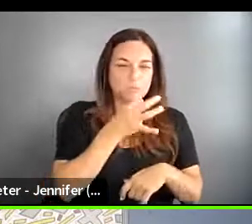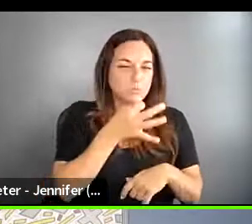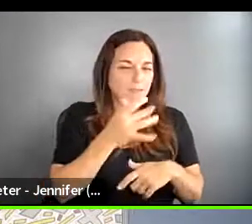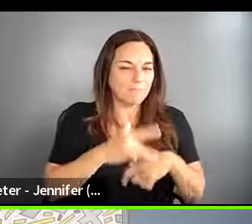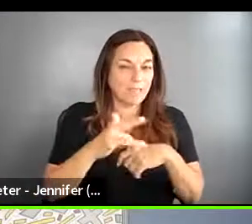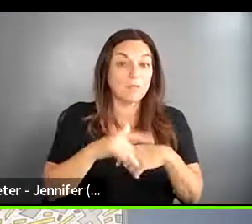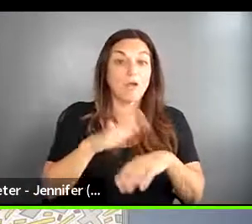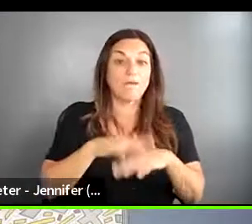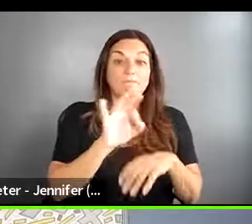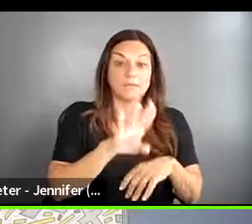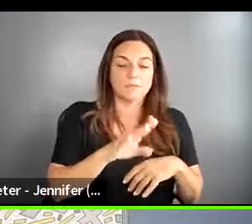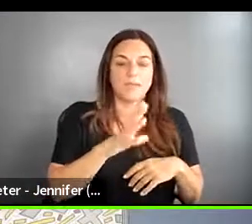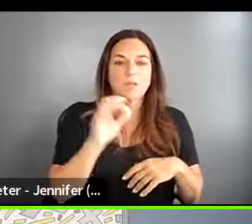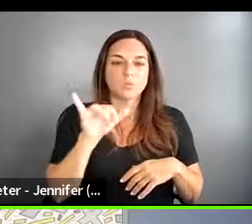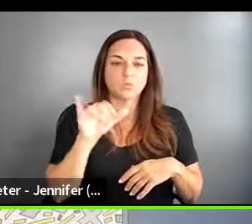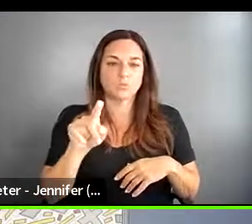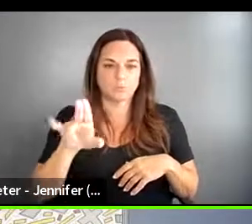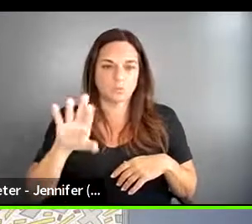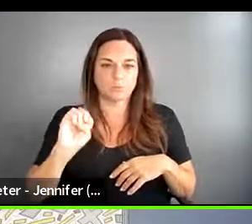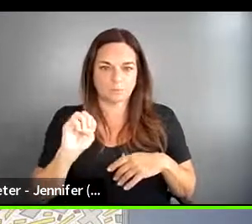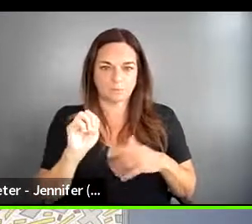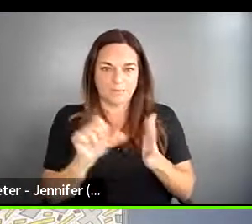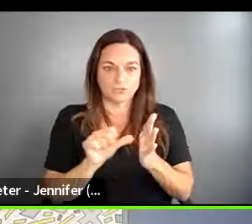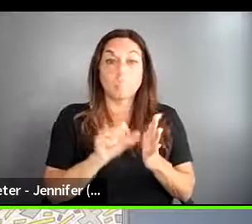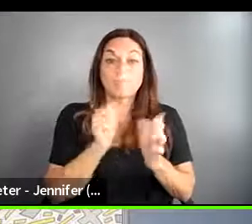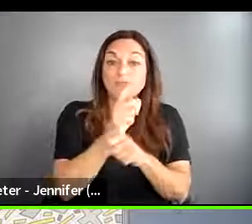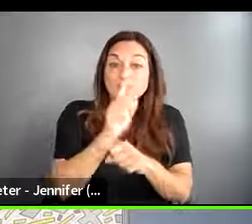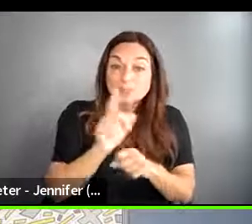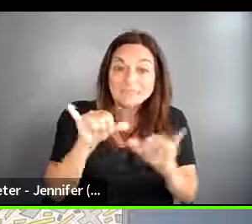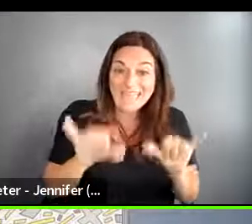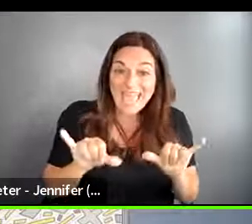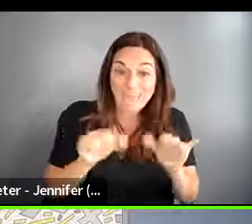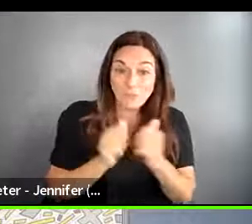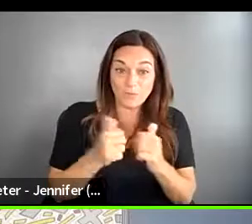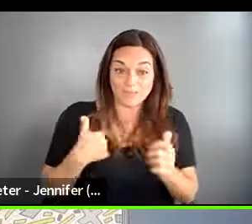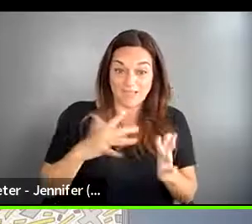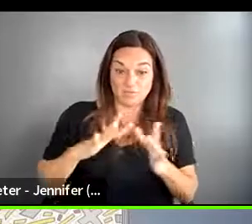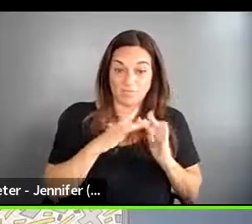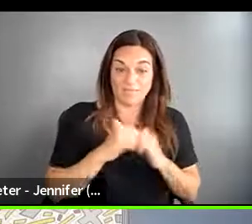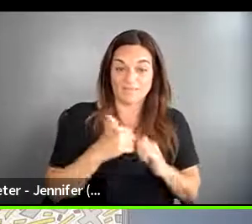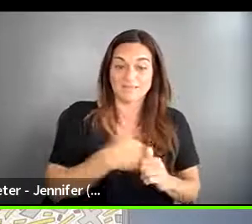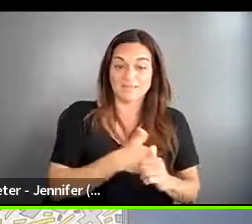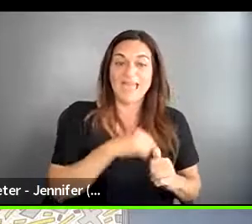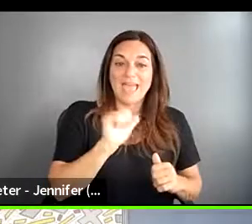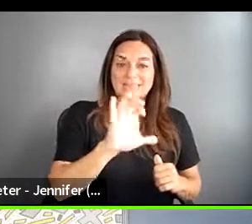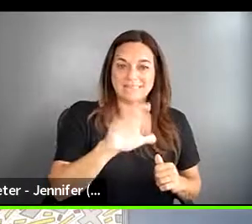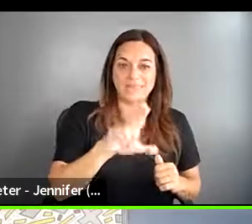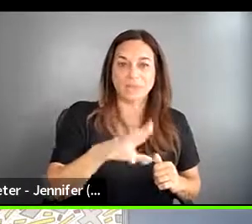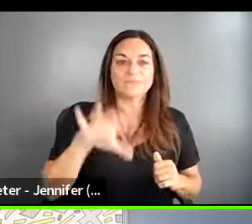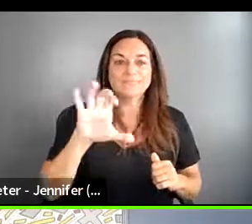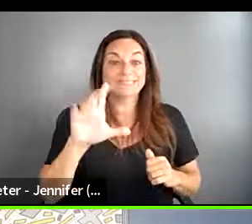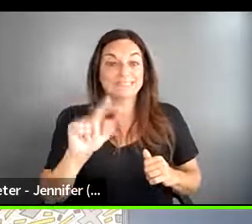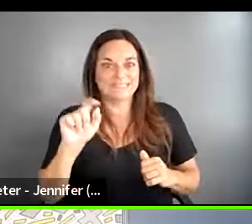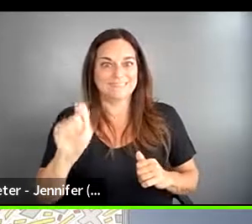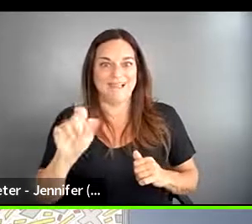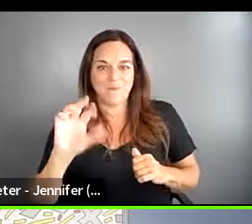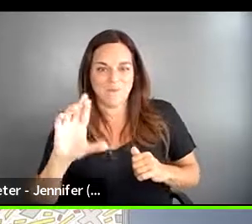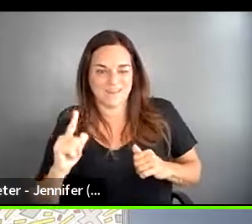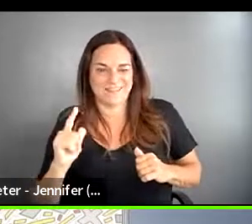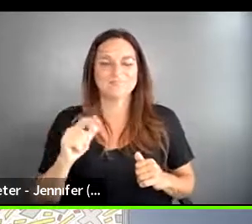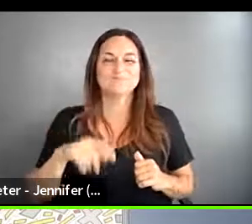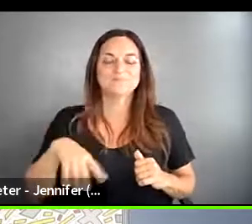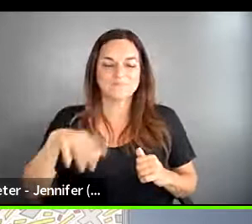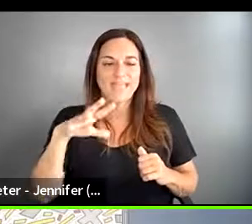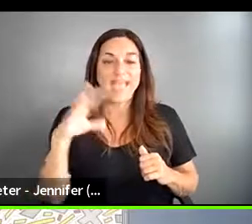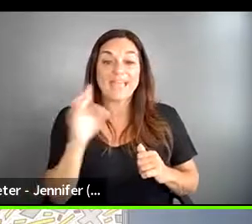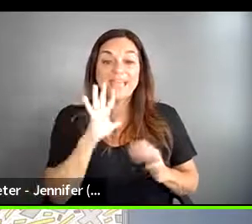our Facebook and YouTube pages. And make sure you stay in touch with us at ACLU.org, ACLU-CT.org, my apologies, and